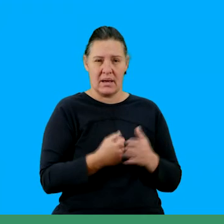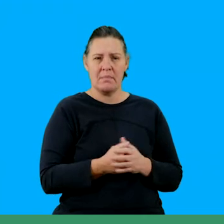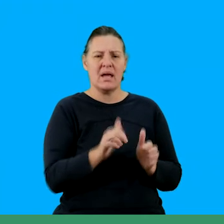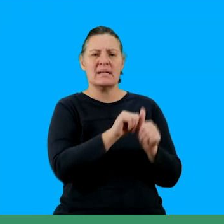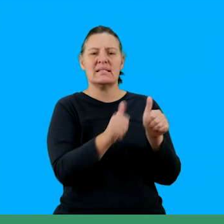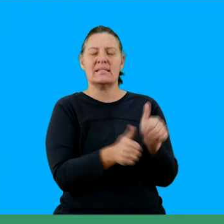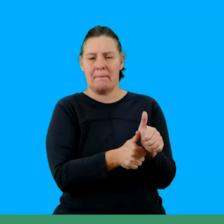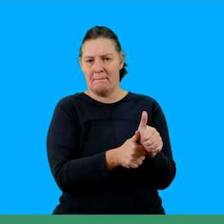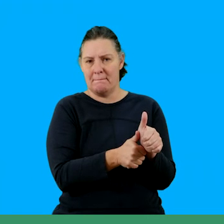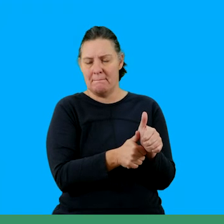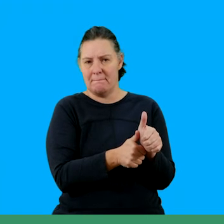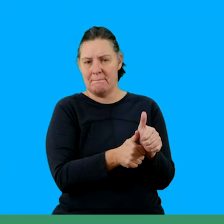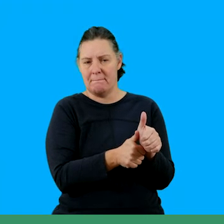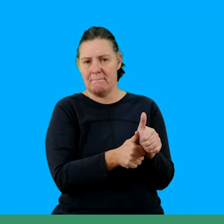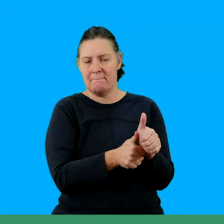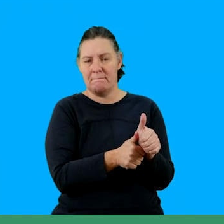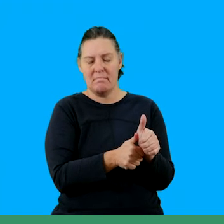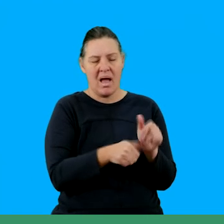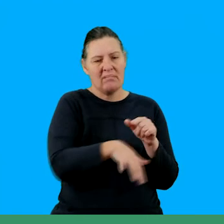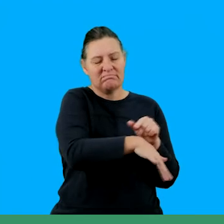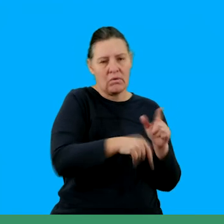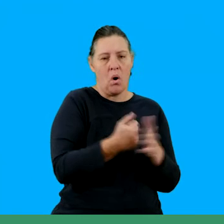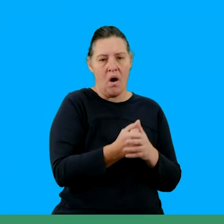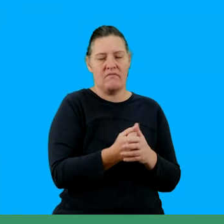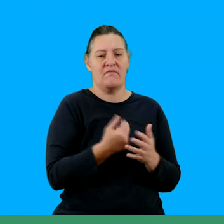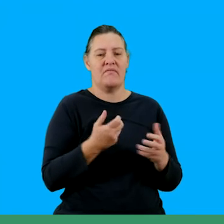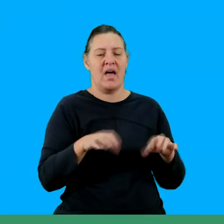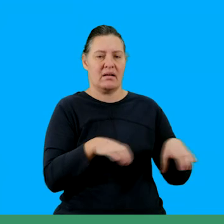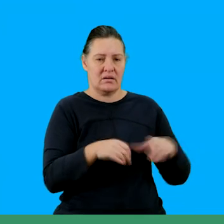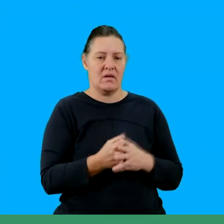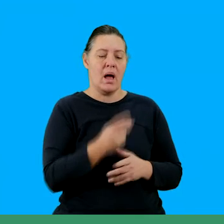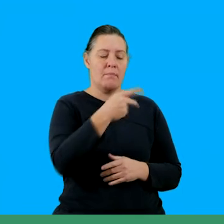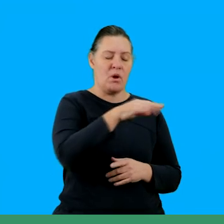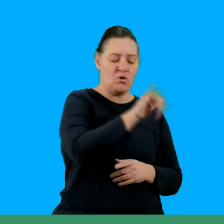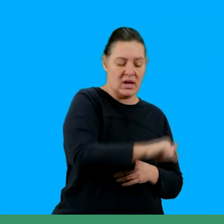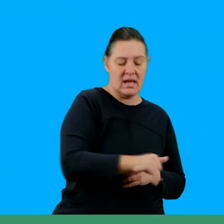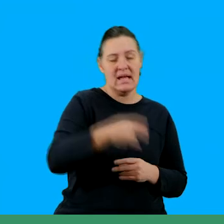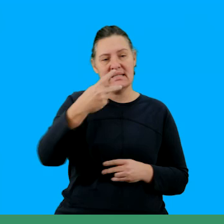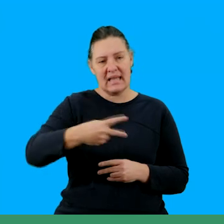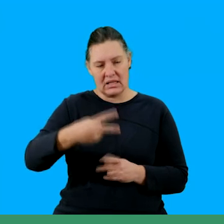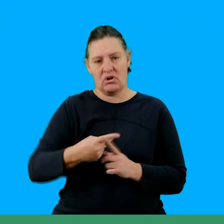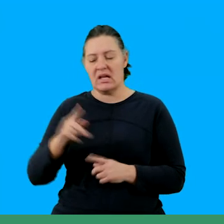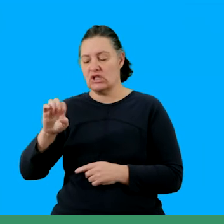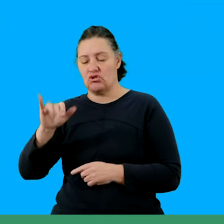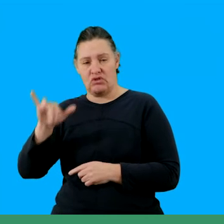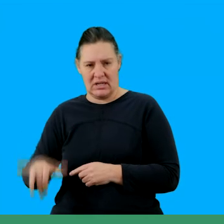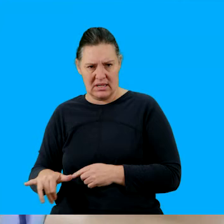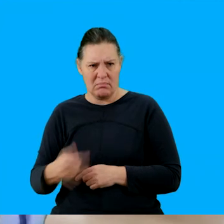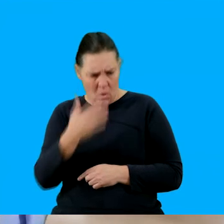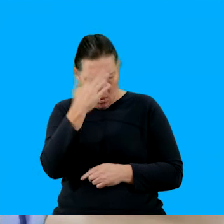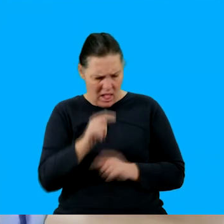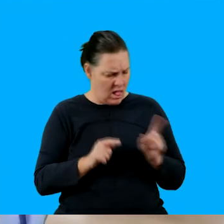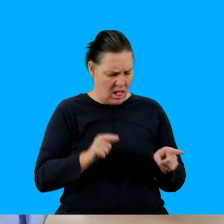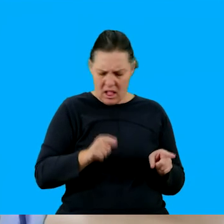to a subdivision of the economic activities. So we have primary, secondary, and tertiary. So you should understand what do